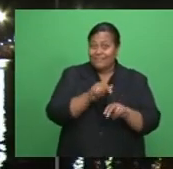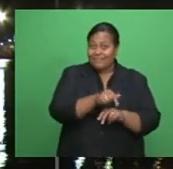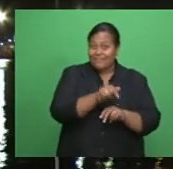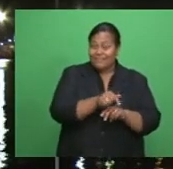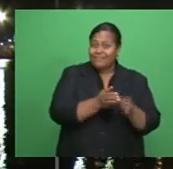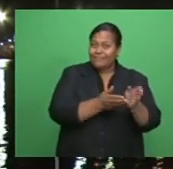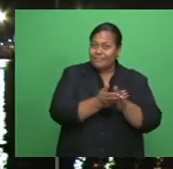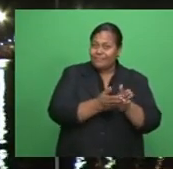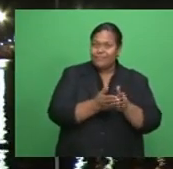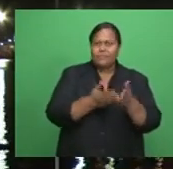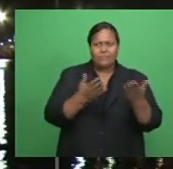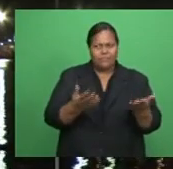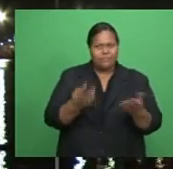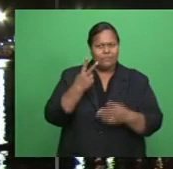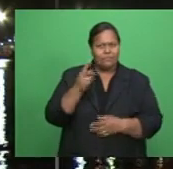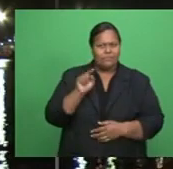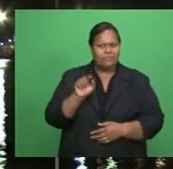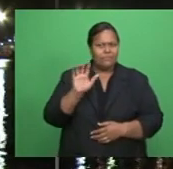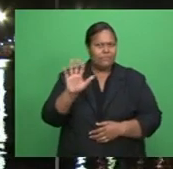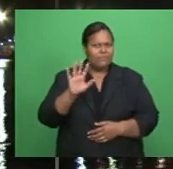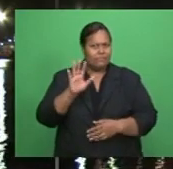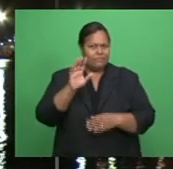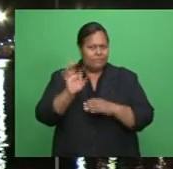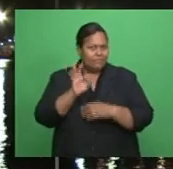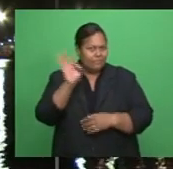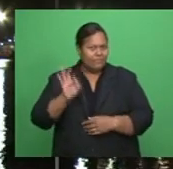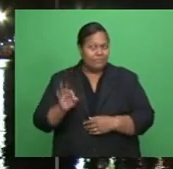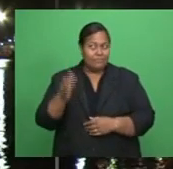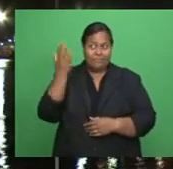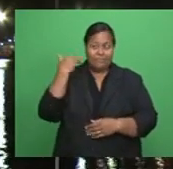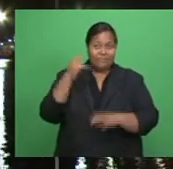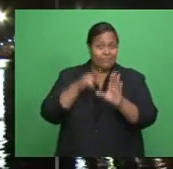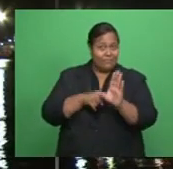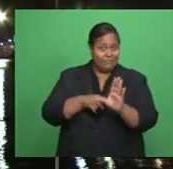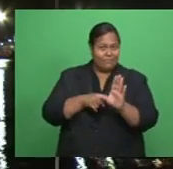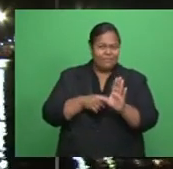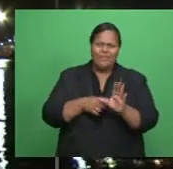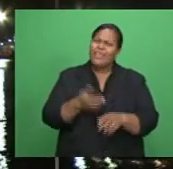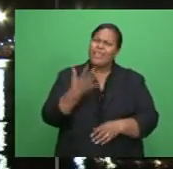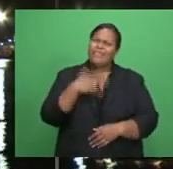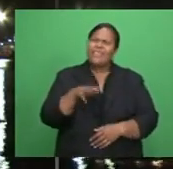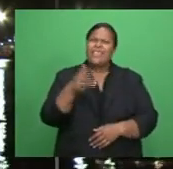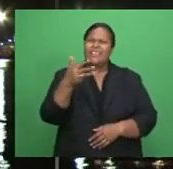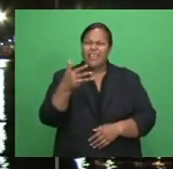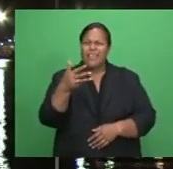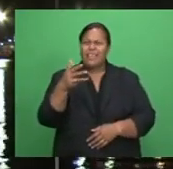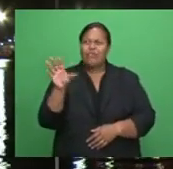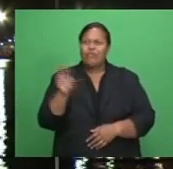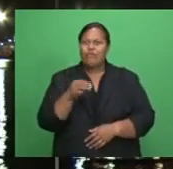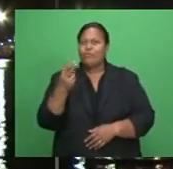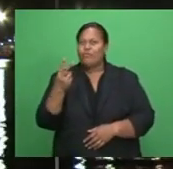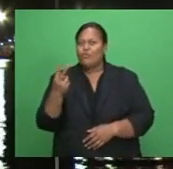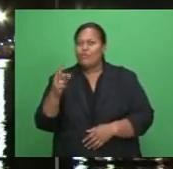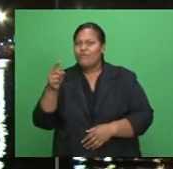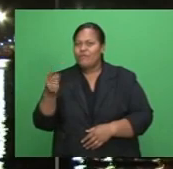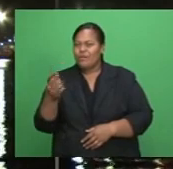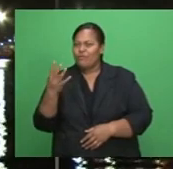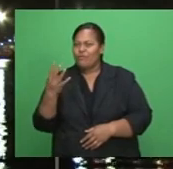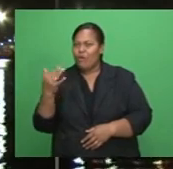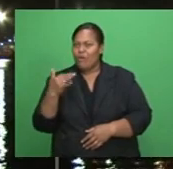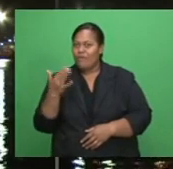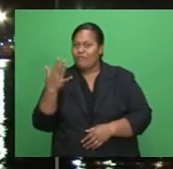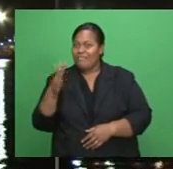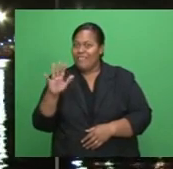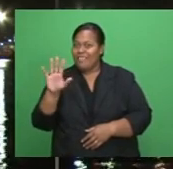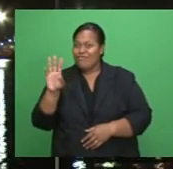at 2.5% last year, or about 59 out of 2,433 inmates. This year it's down